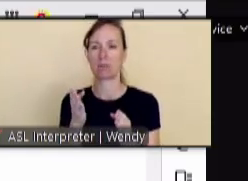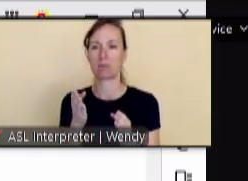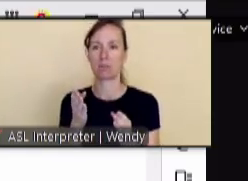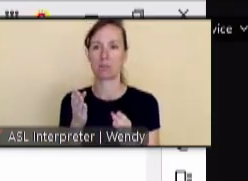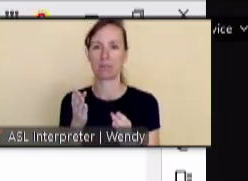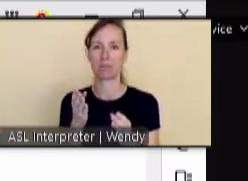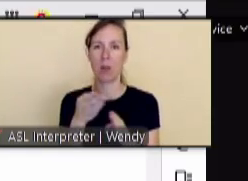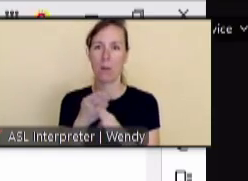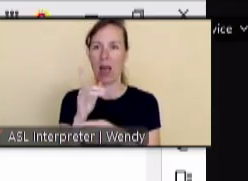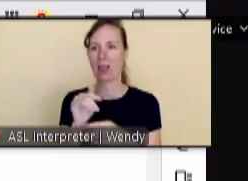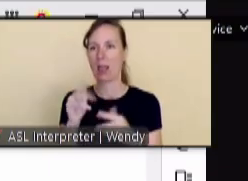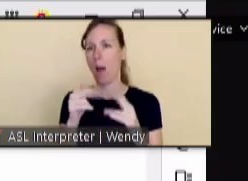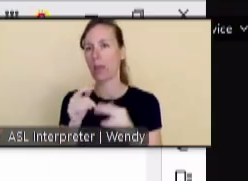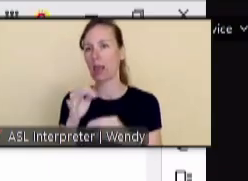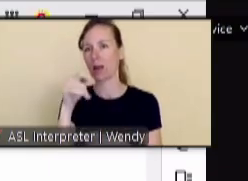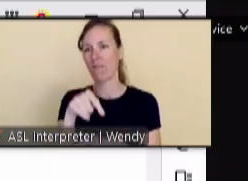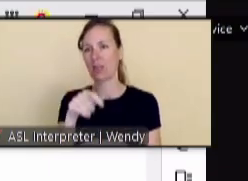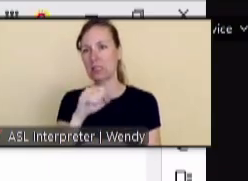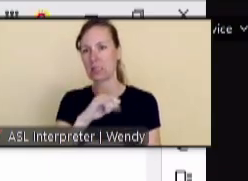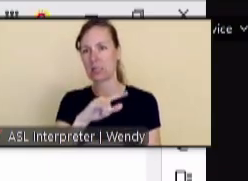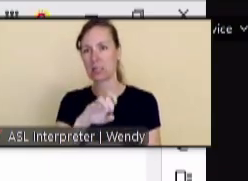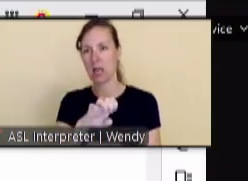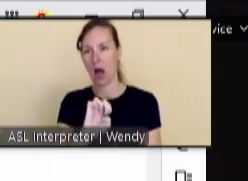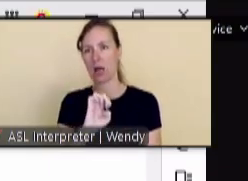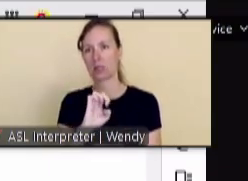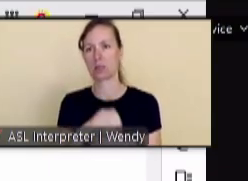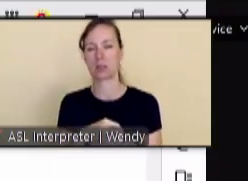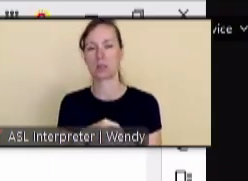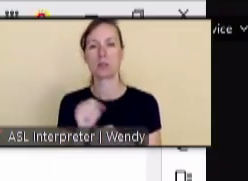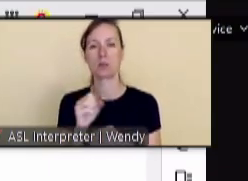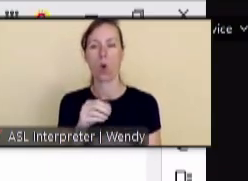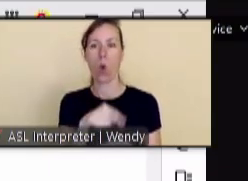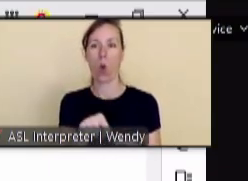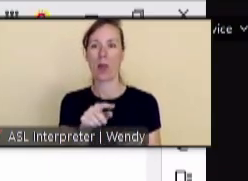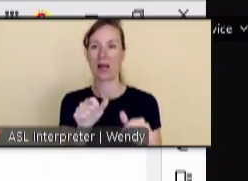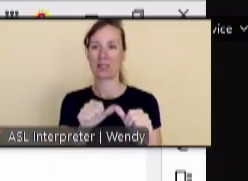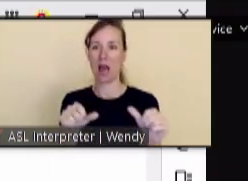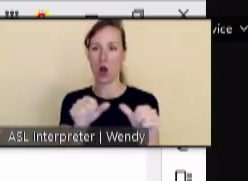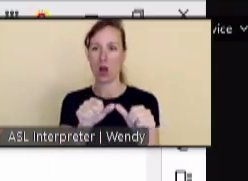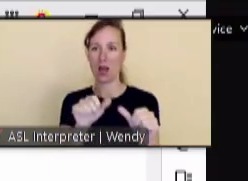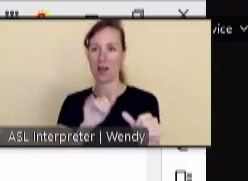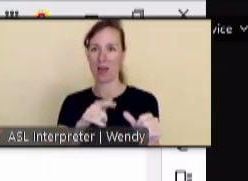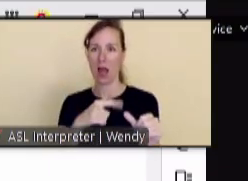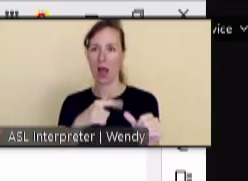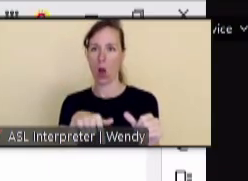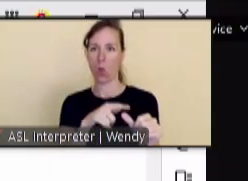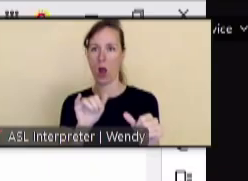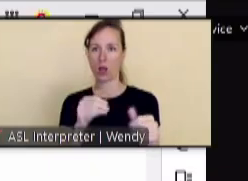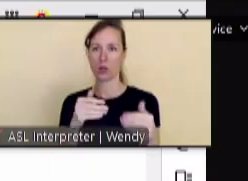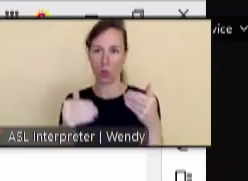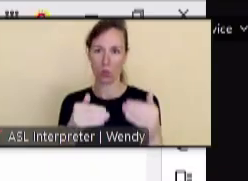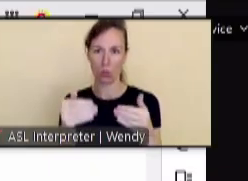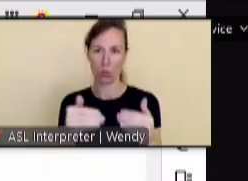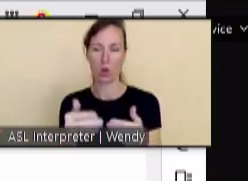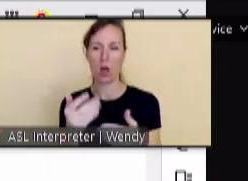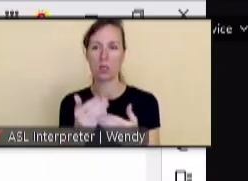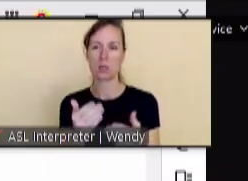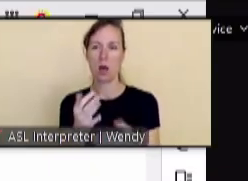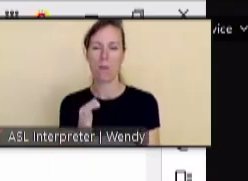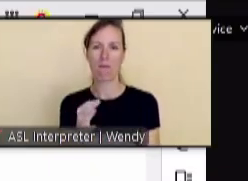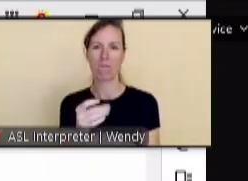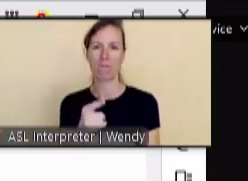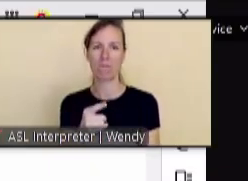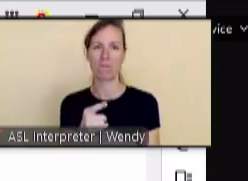so that is an area there. We've also rolled forward some of the